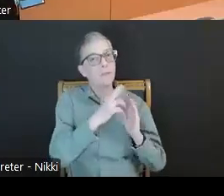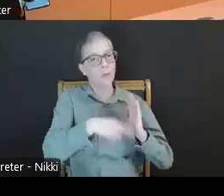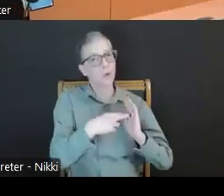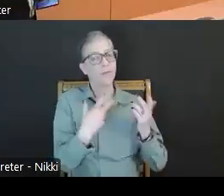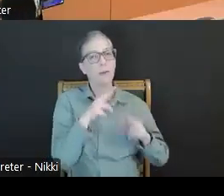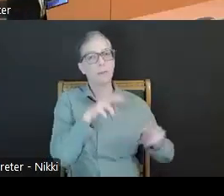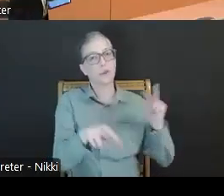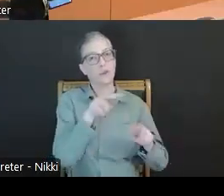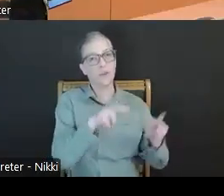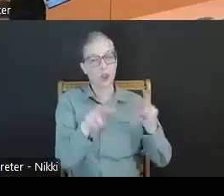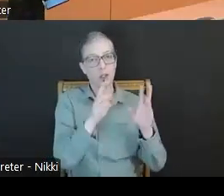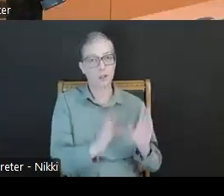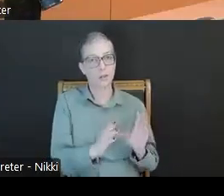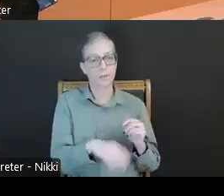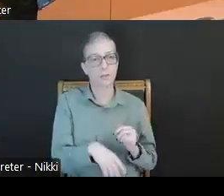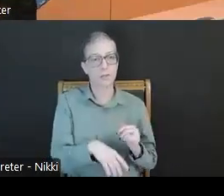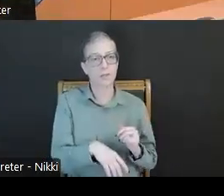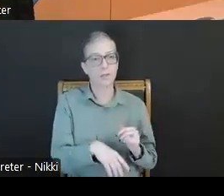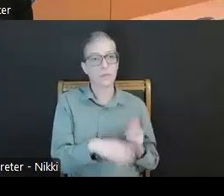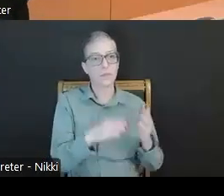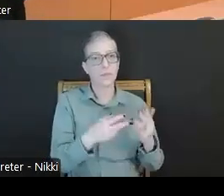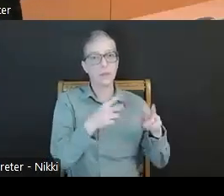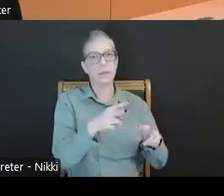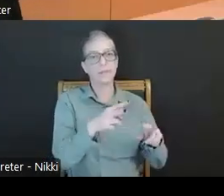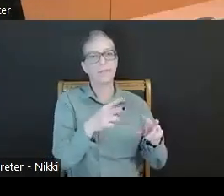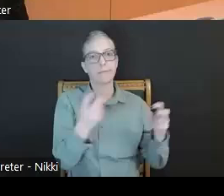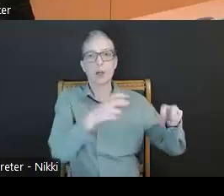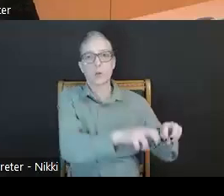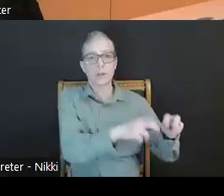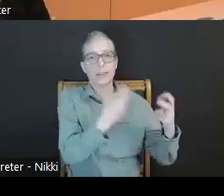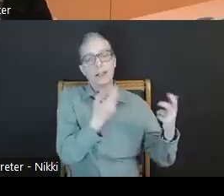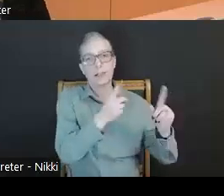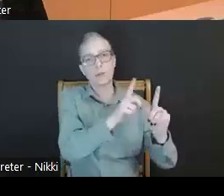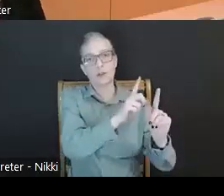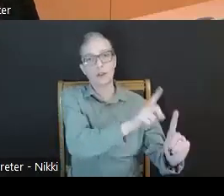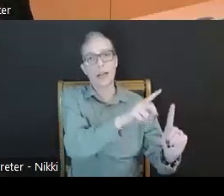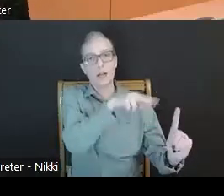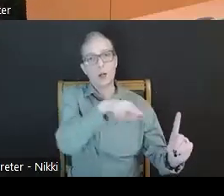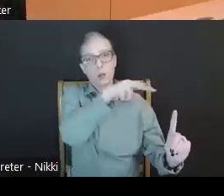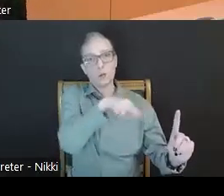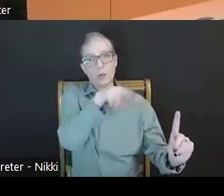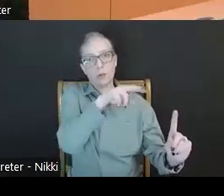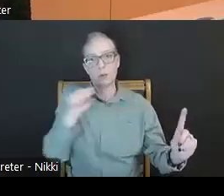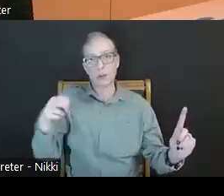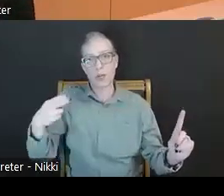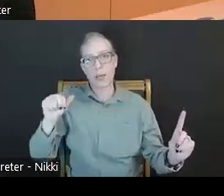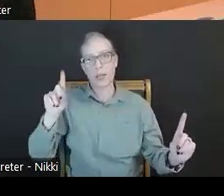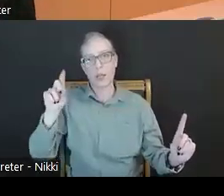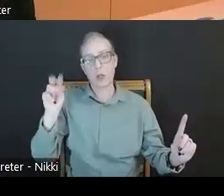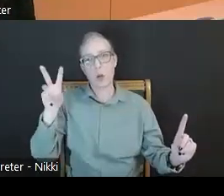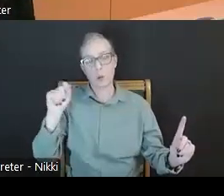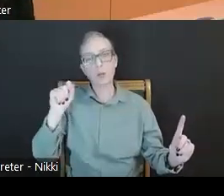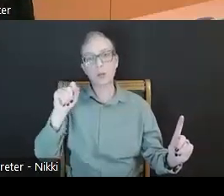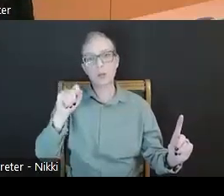observer goes along and essentially shadows the role of a police officer. And in our role, we